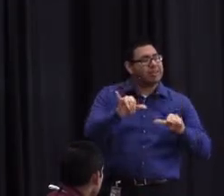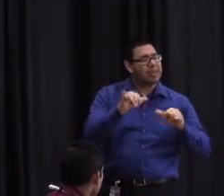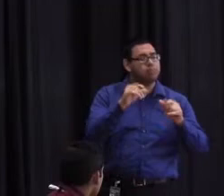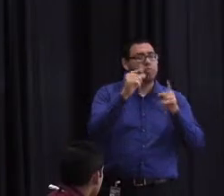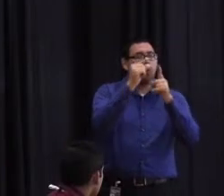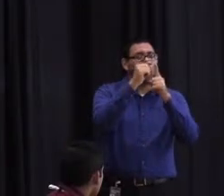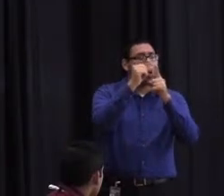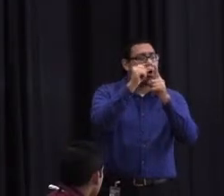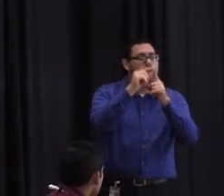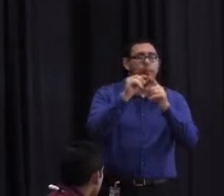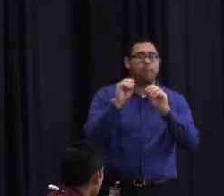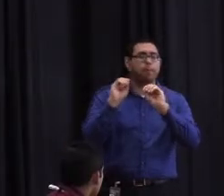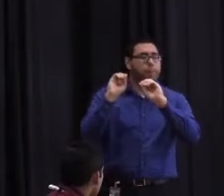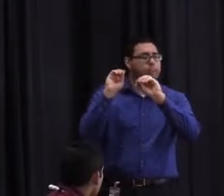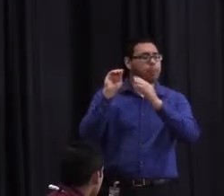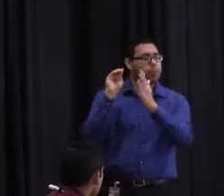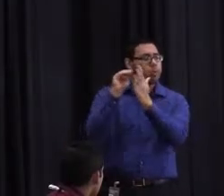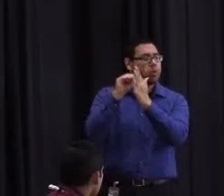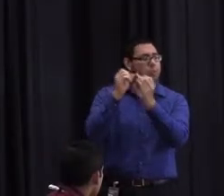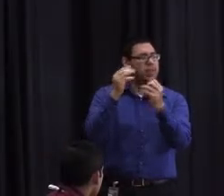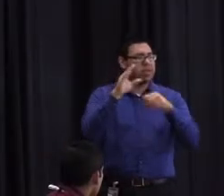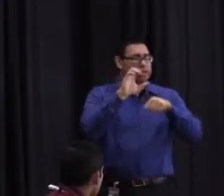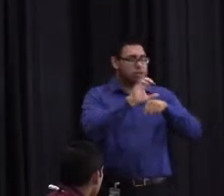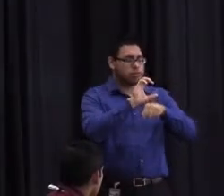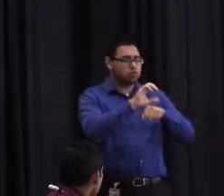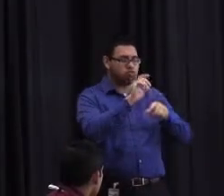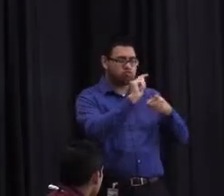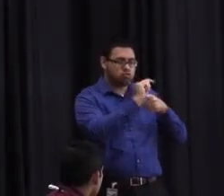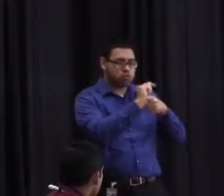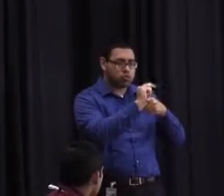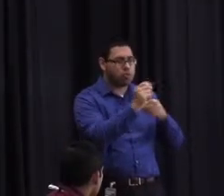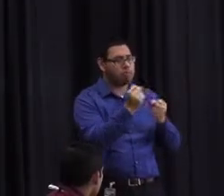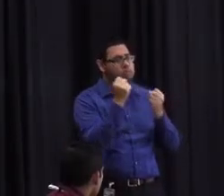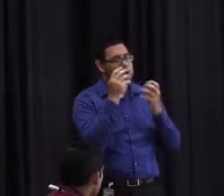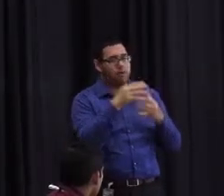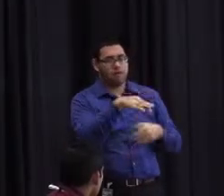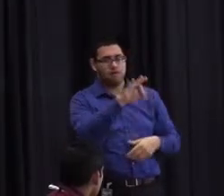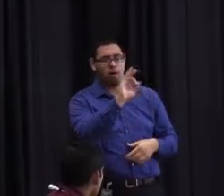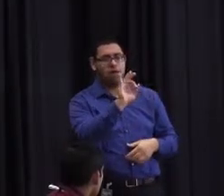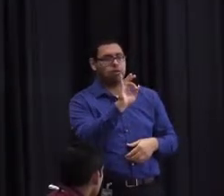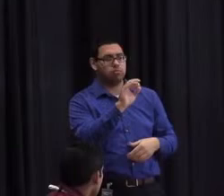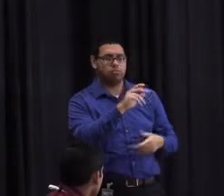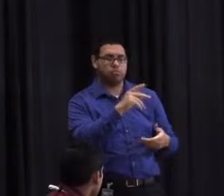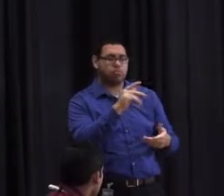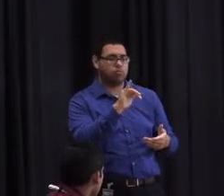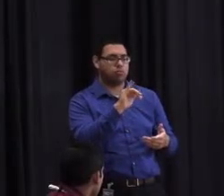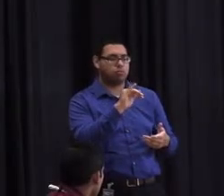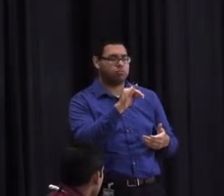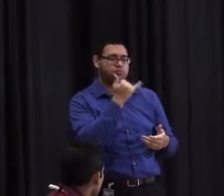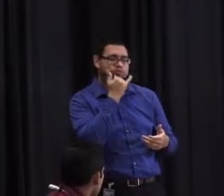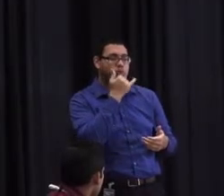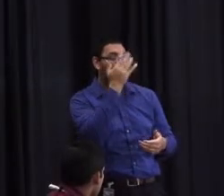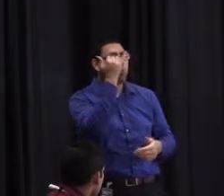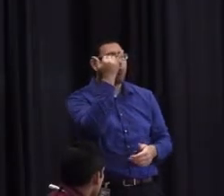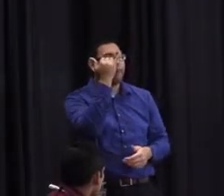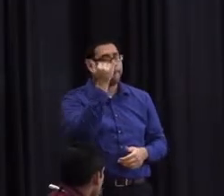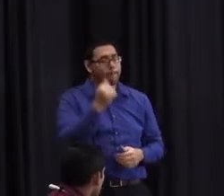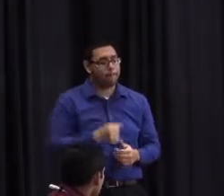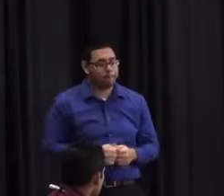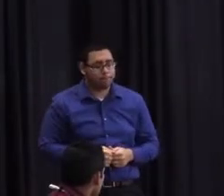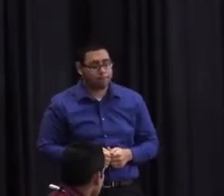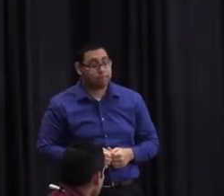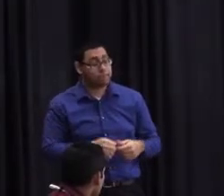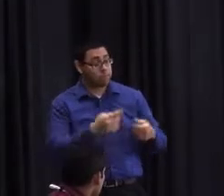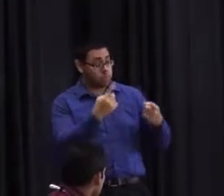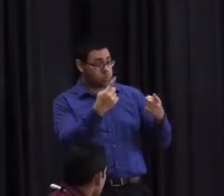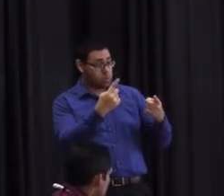there. A lot of the computer-based training things have really fouled this up. Because what